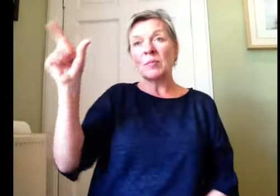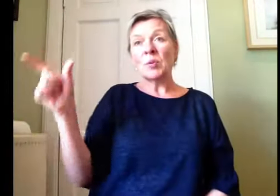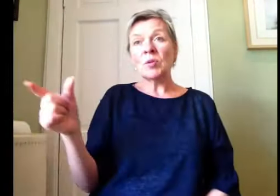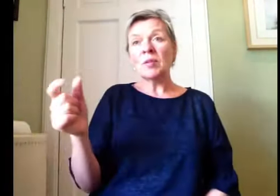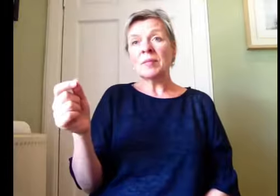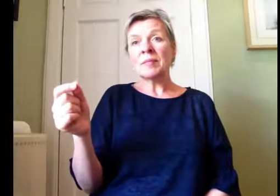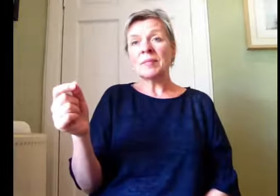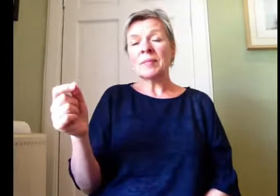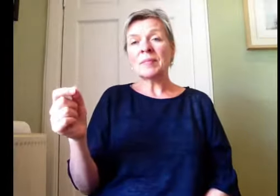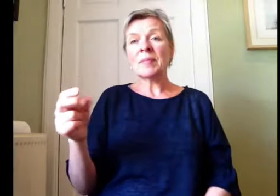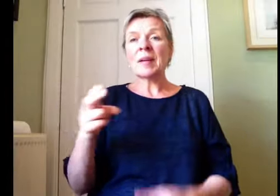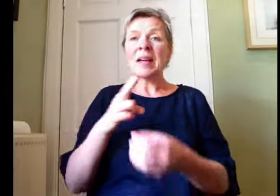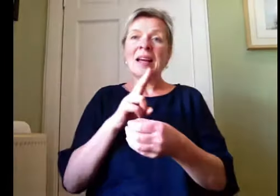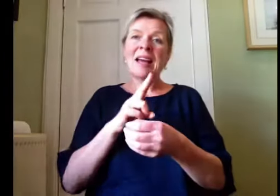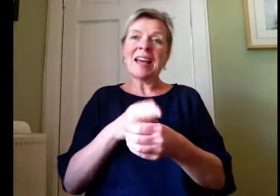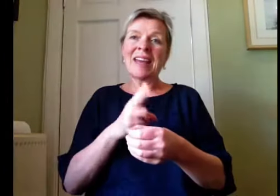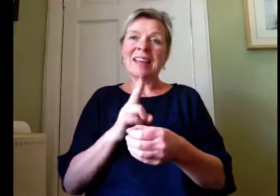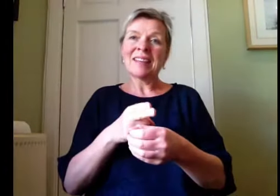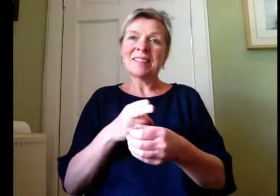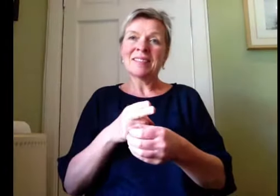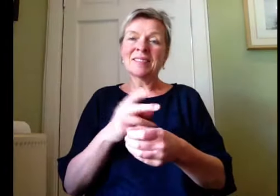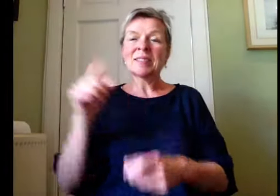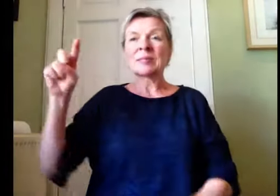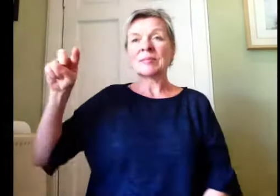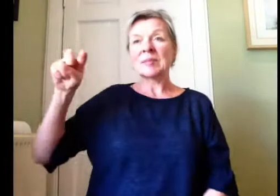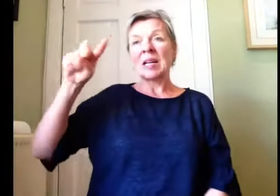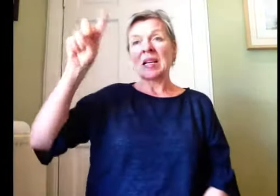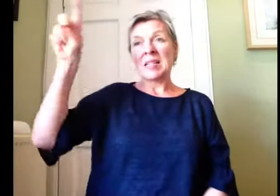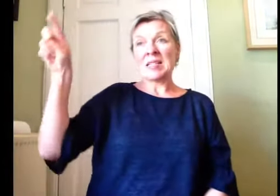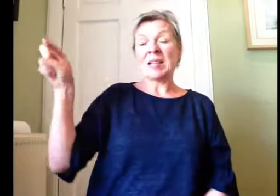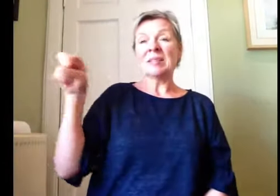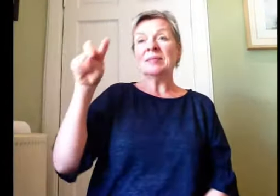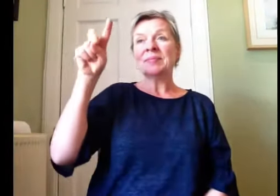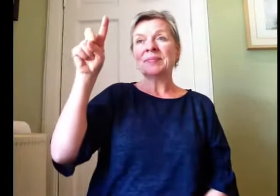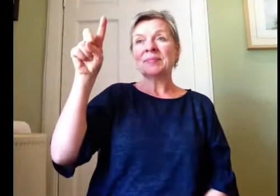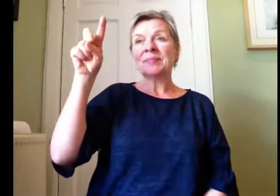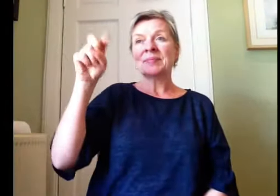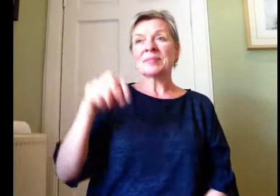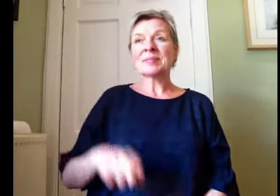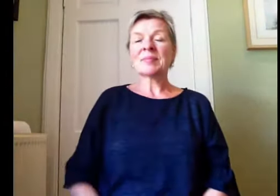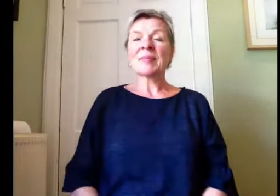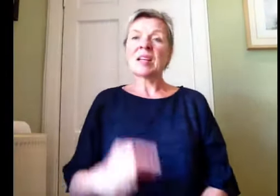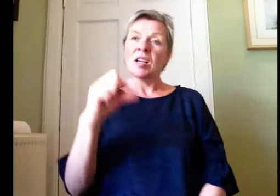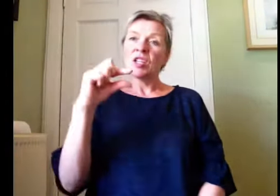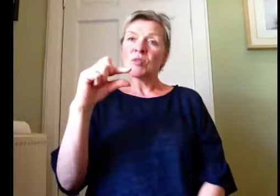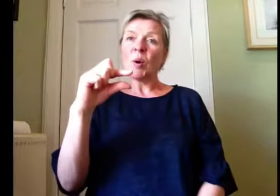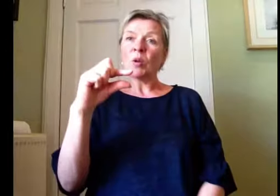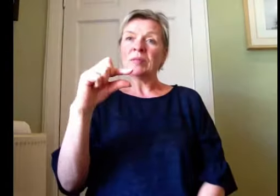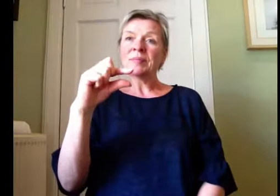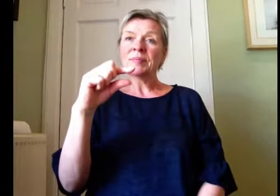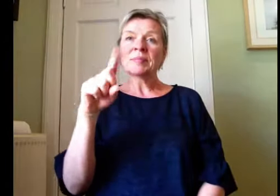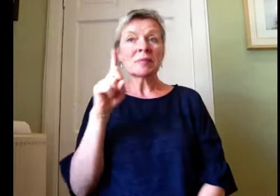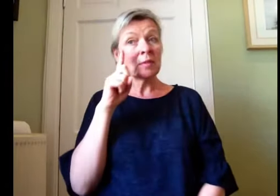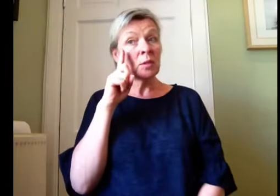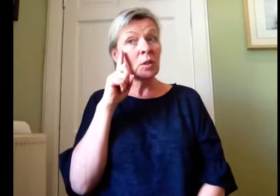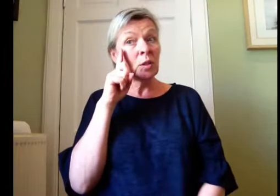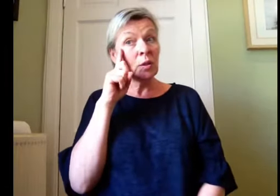moon, egg, sun, small,